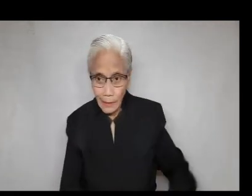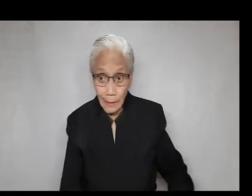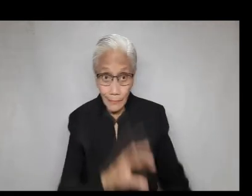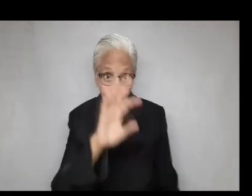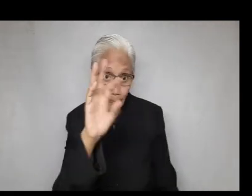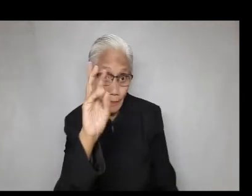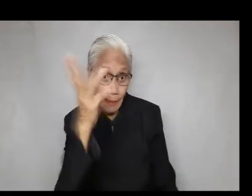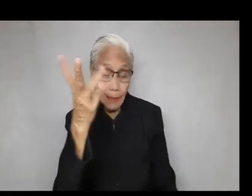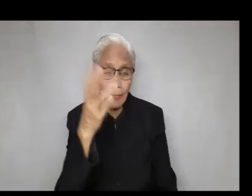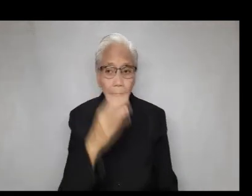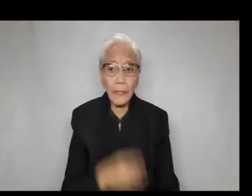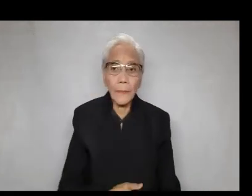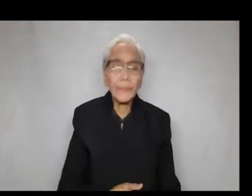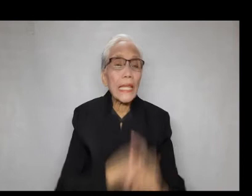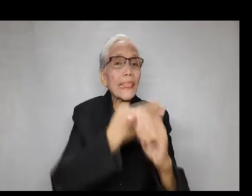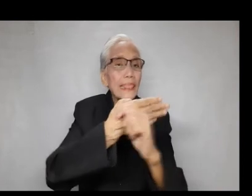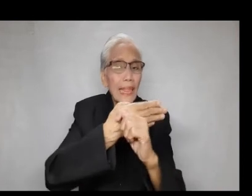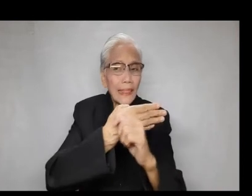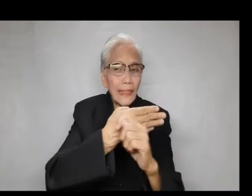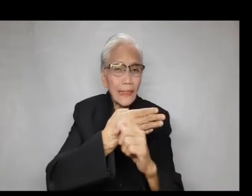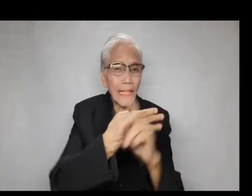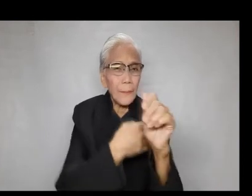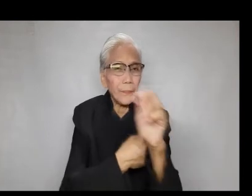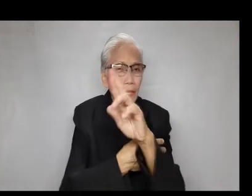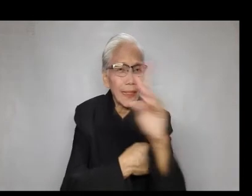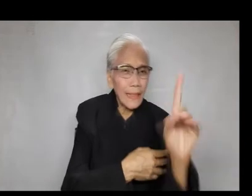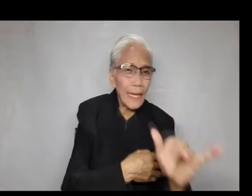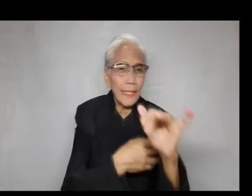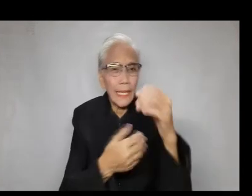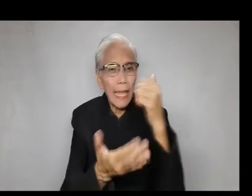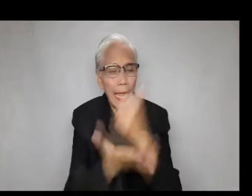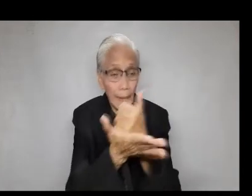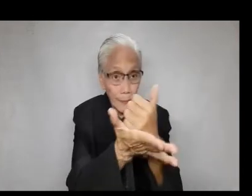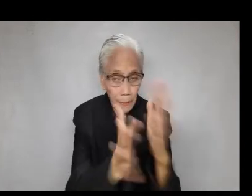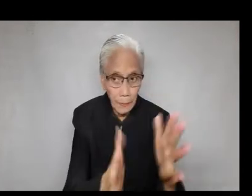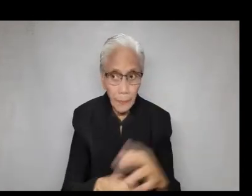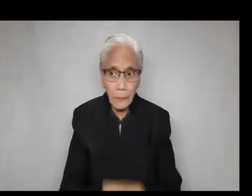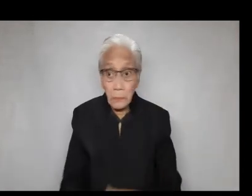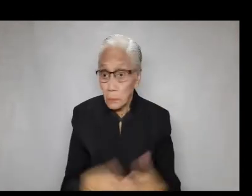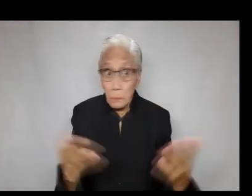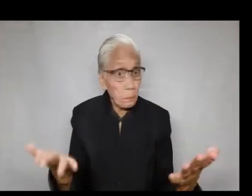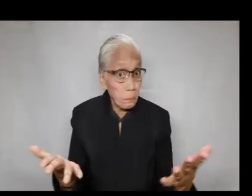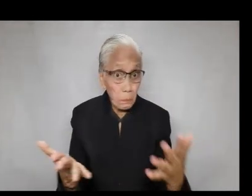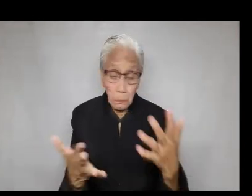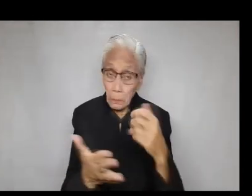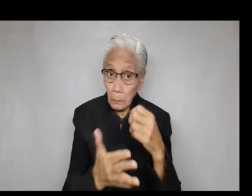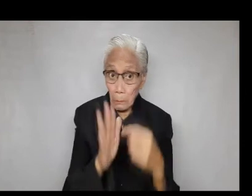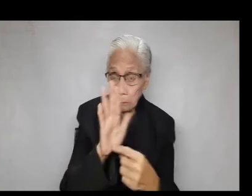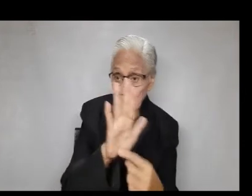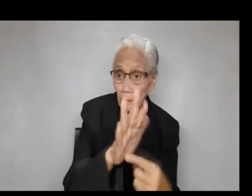are a squirt giver. Shame on you, Christian. And the sixth mark is this: you are